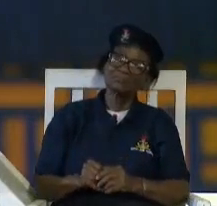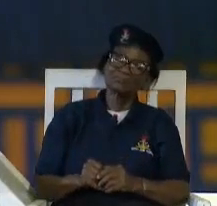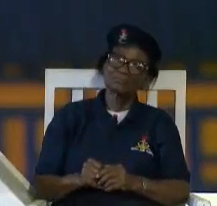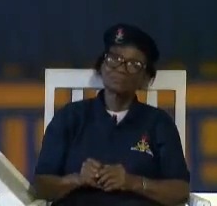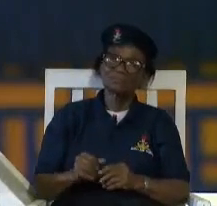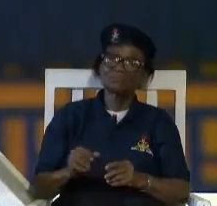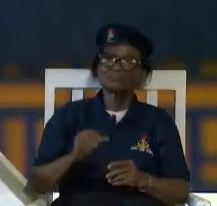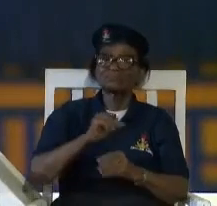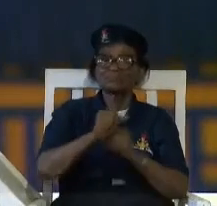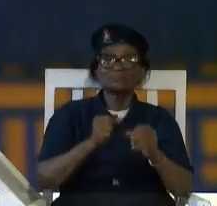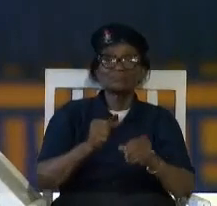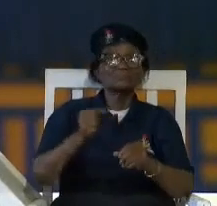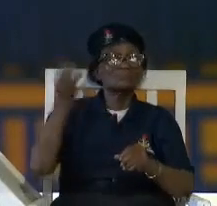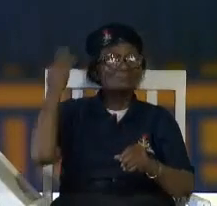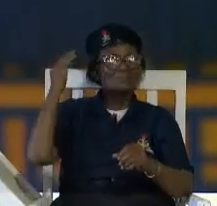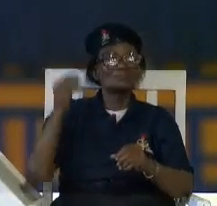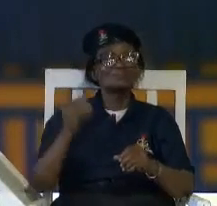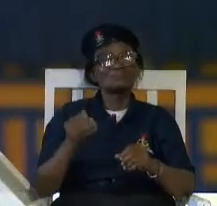Years ago,